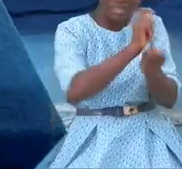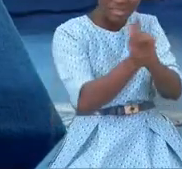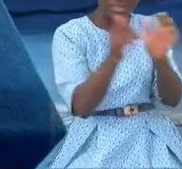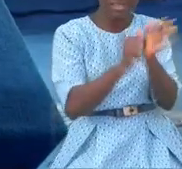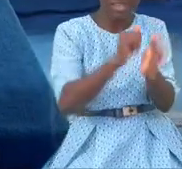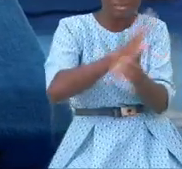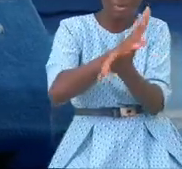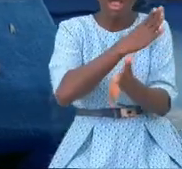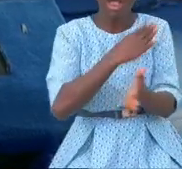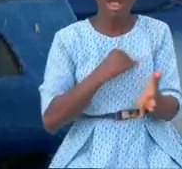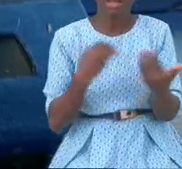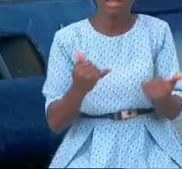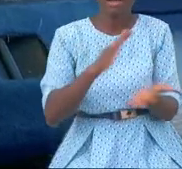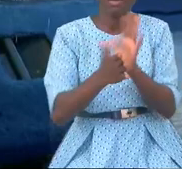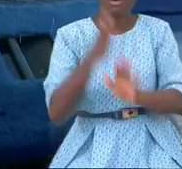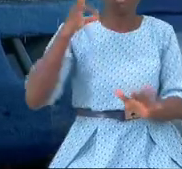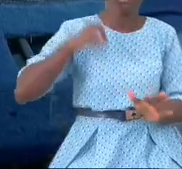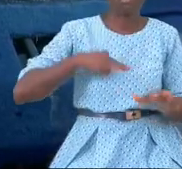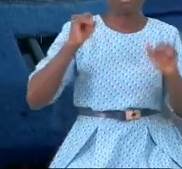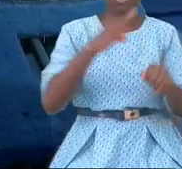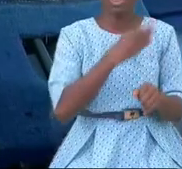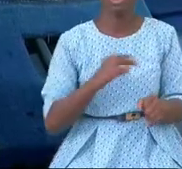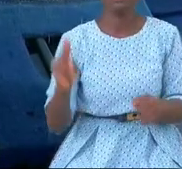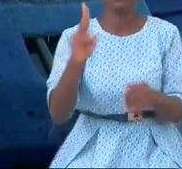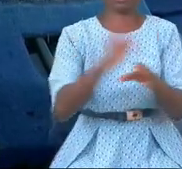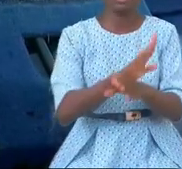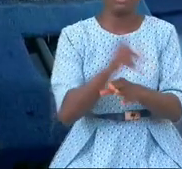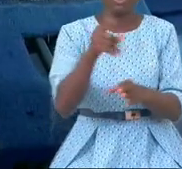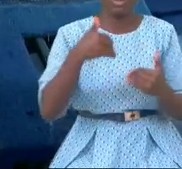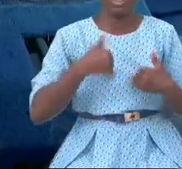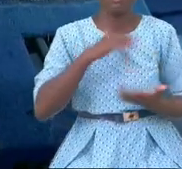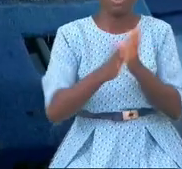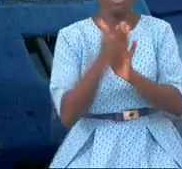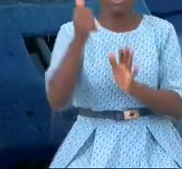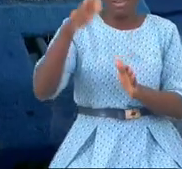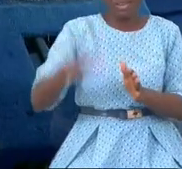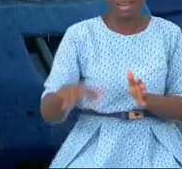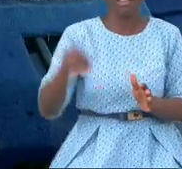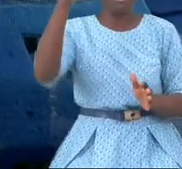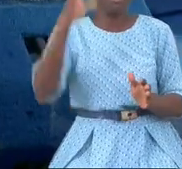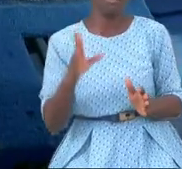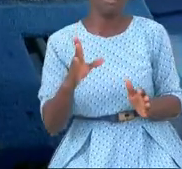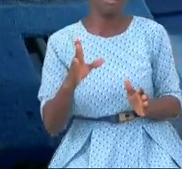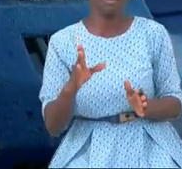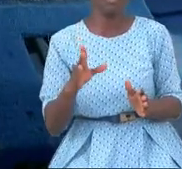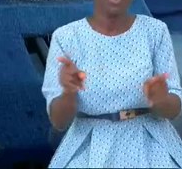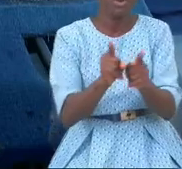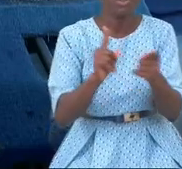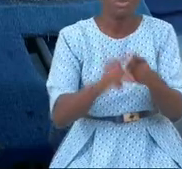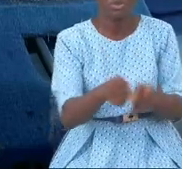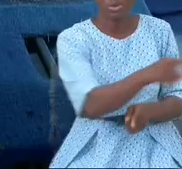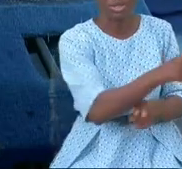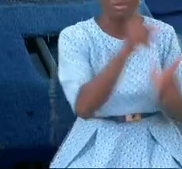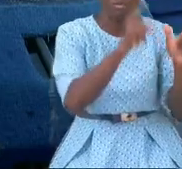that believe on his name. Believe on his name. Look at verse